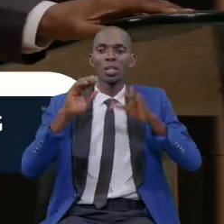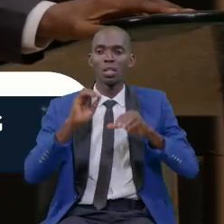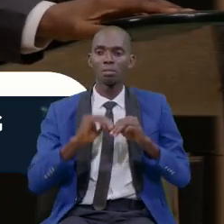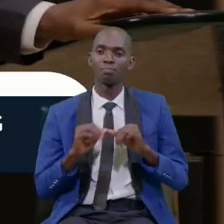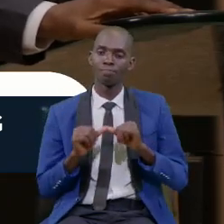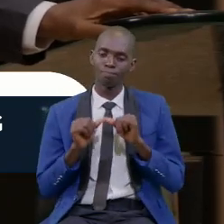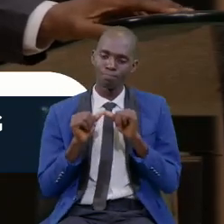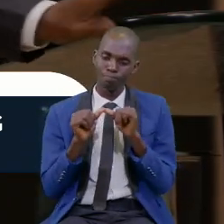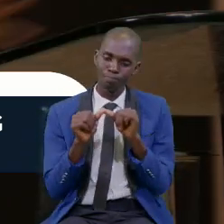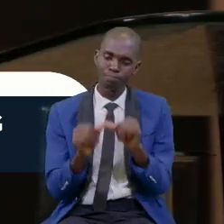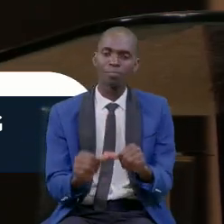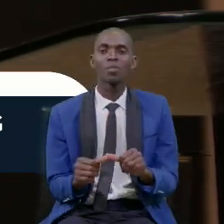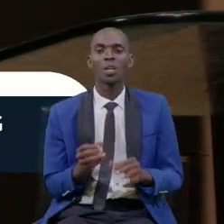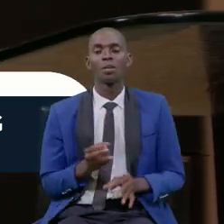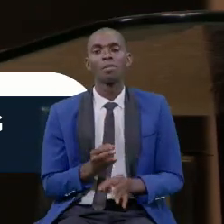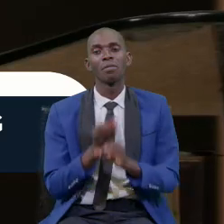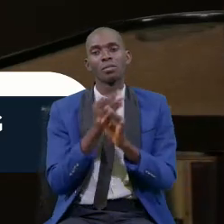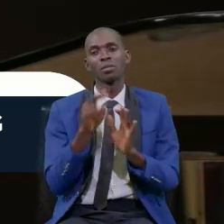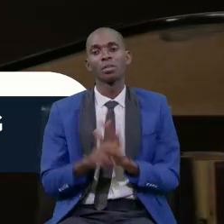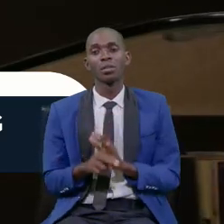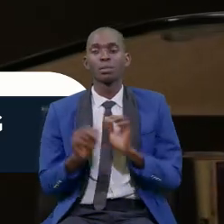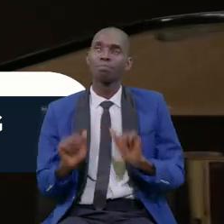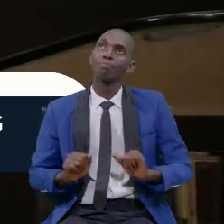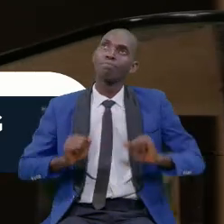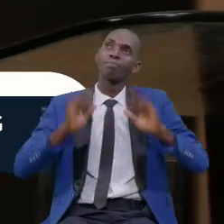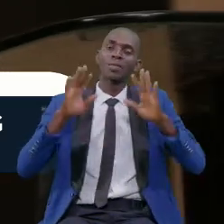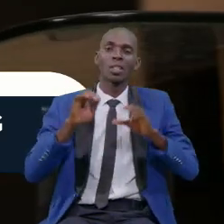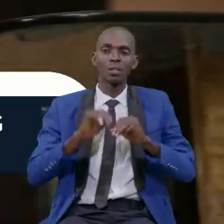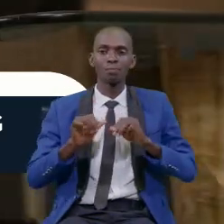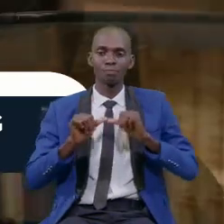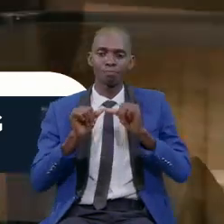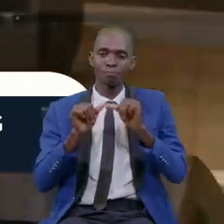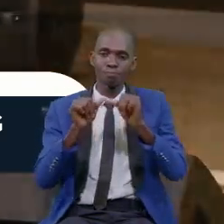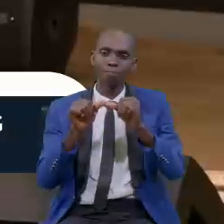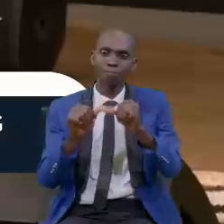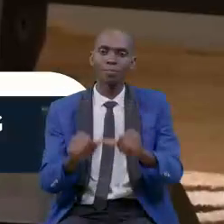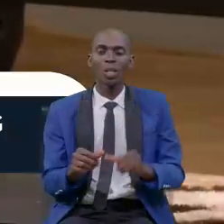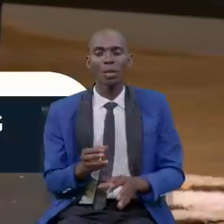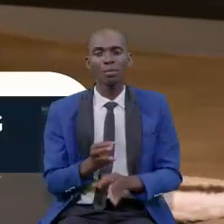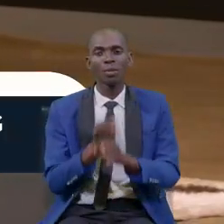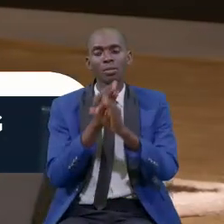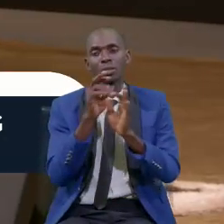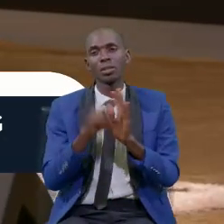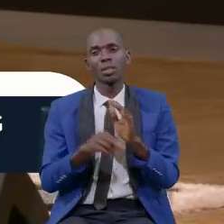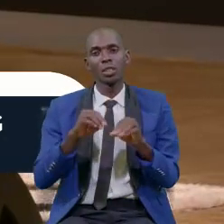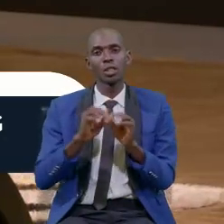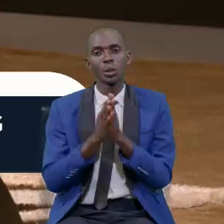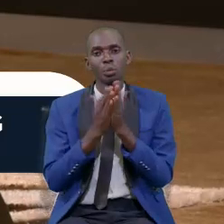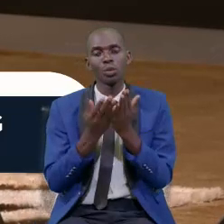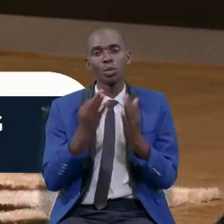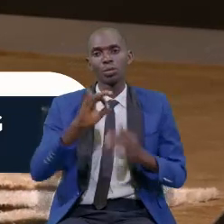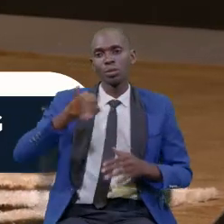persevering faithfulness. Commitment in persevering faithfulness. In Joshua chapter